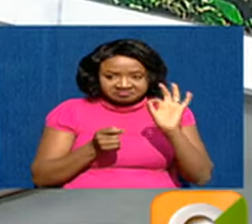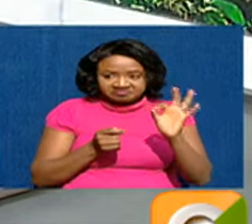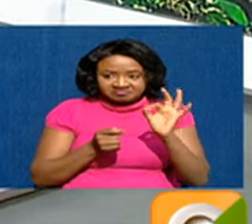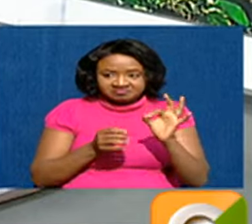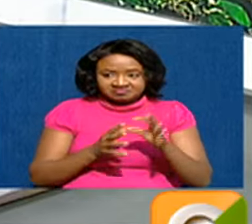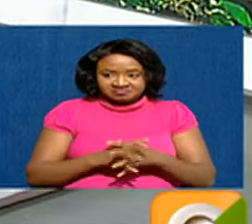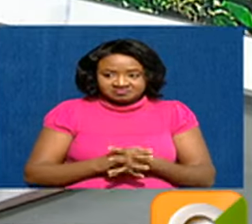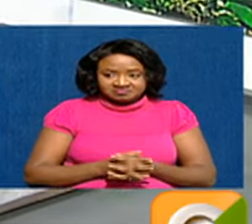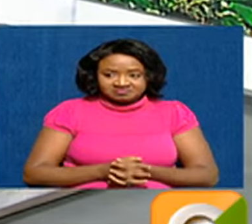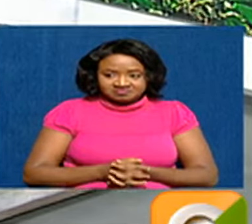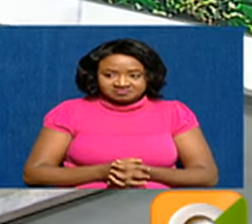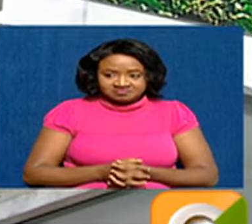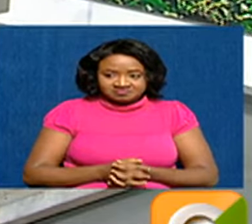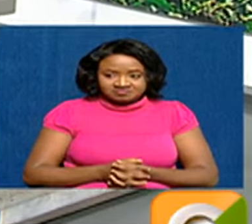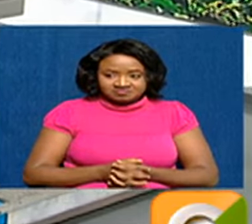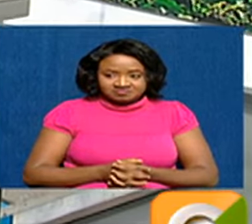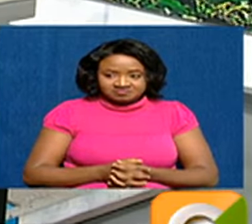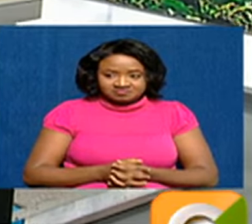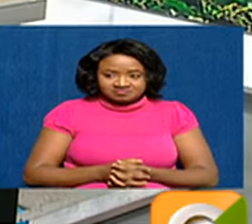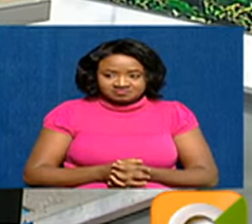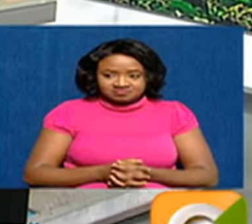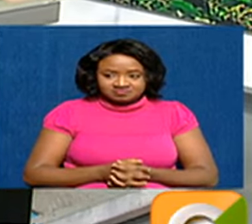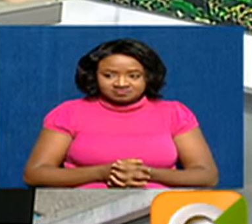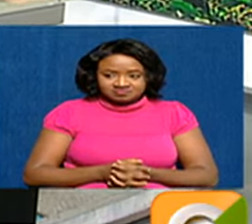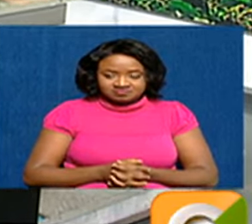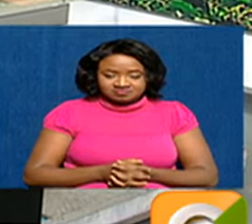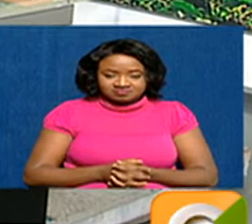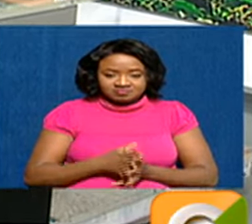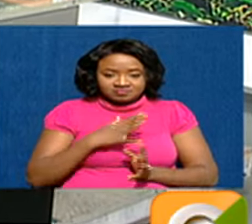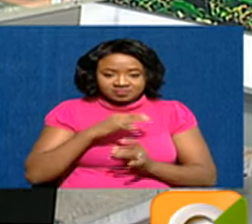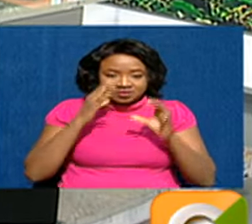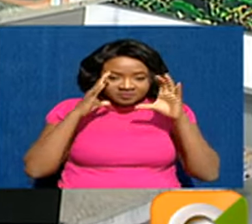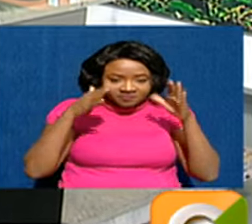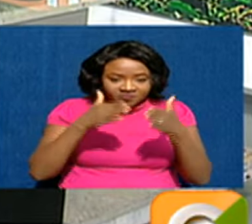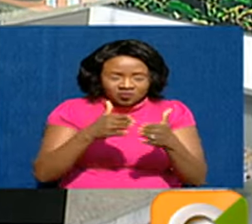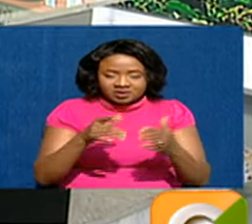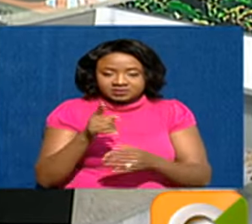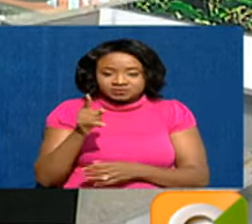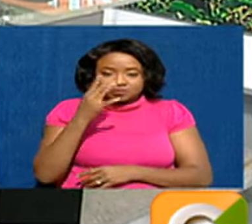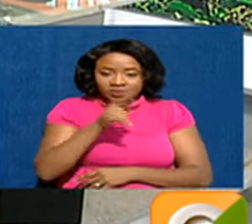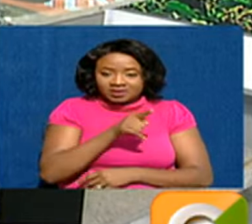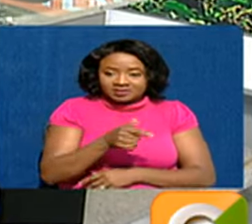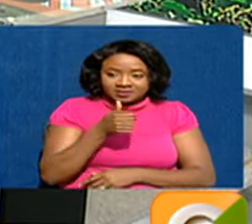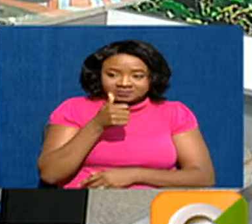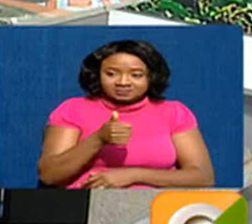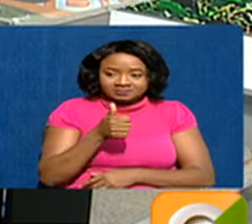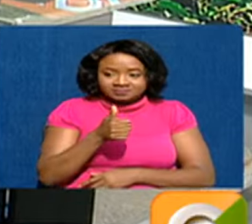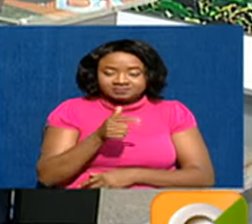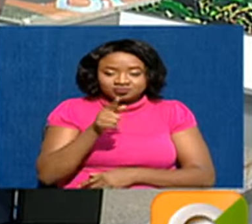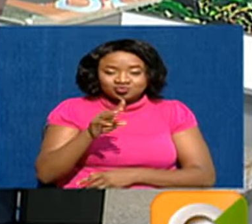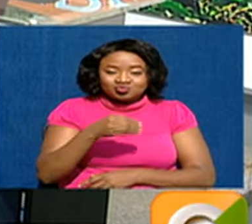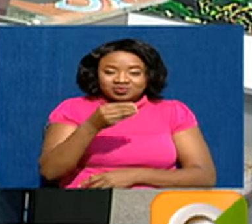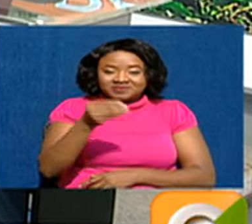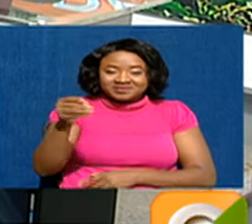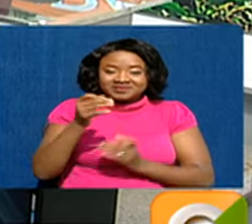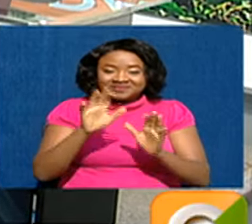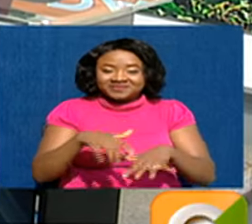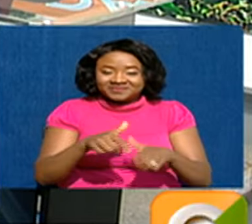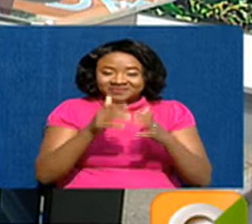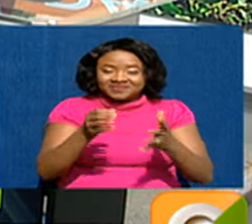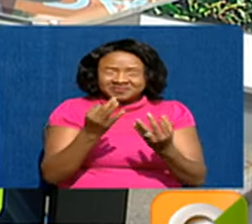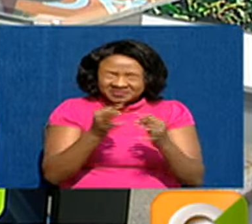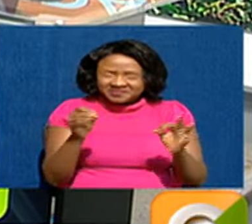just, Kirui, just do a real close-up of this, because this is incredible. You're giving farmers free money.